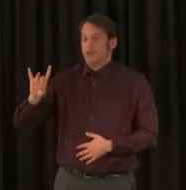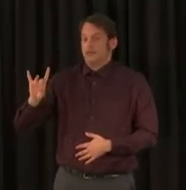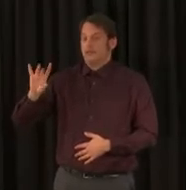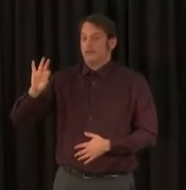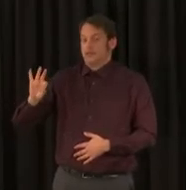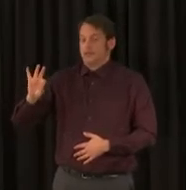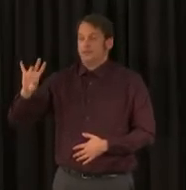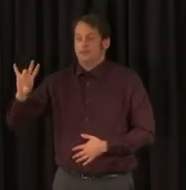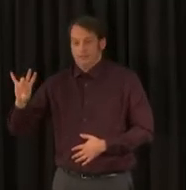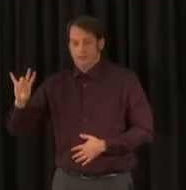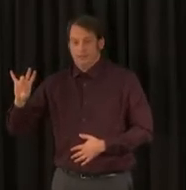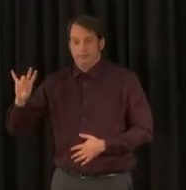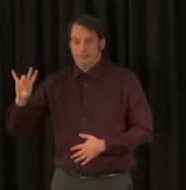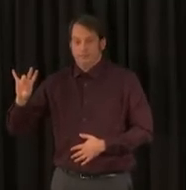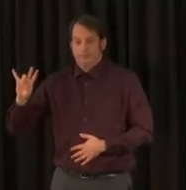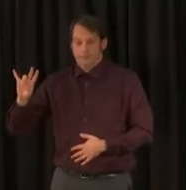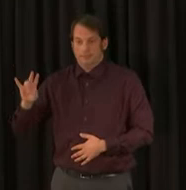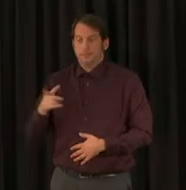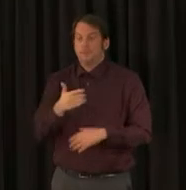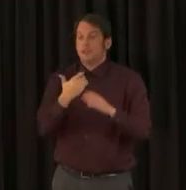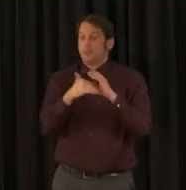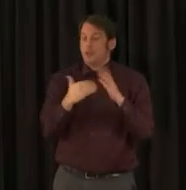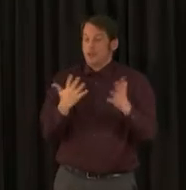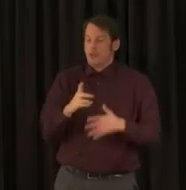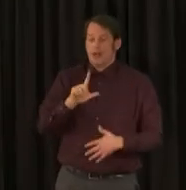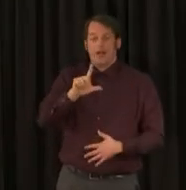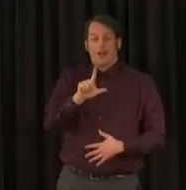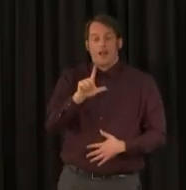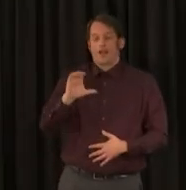202-379-1897. And her email address is